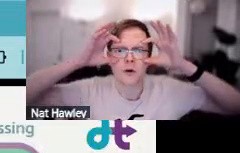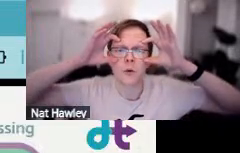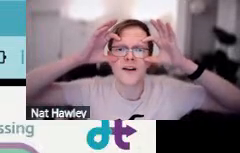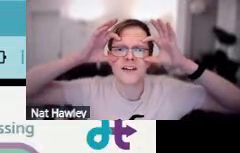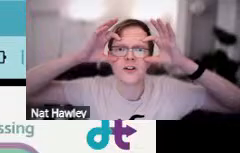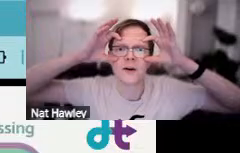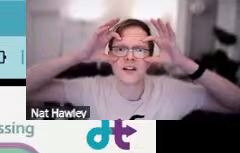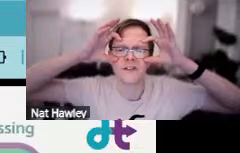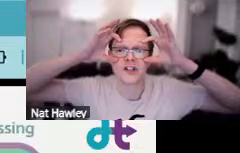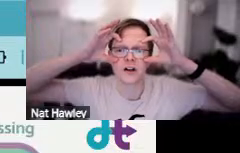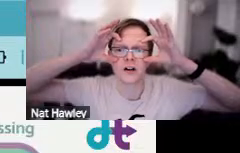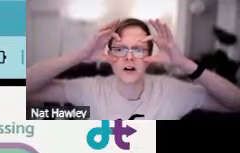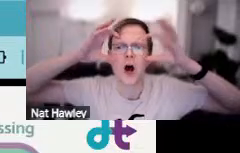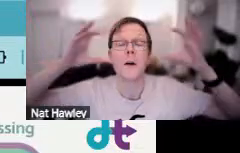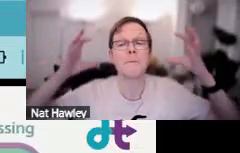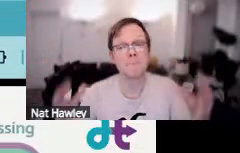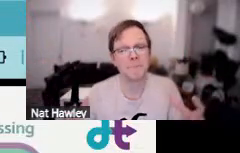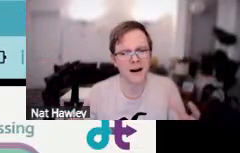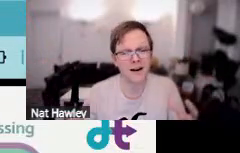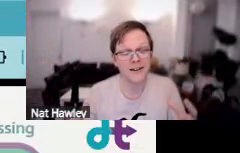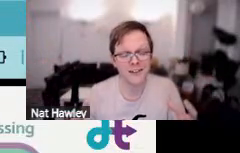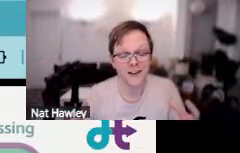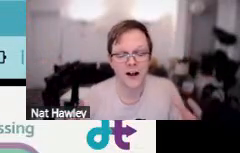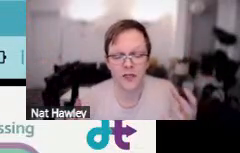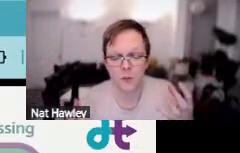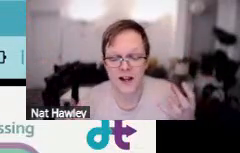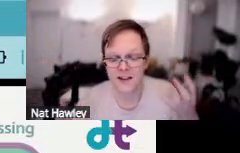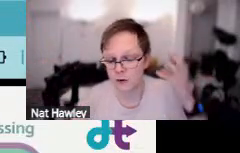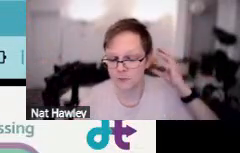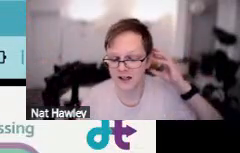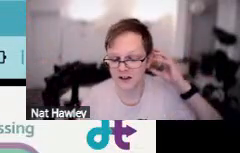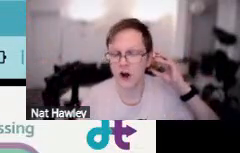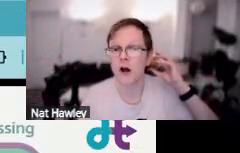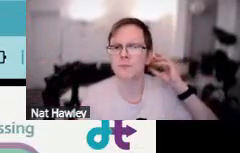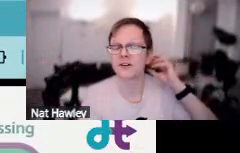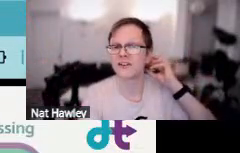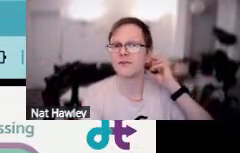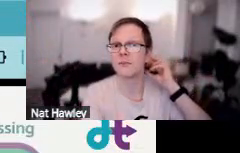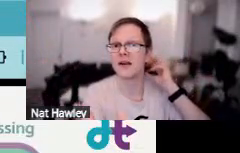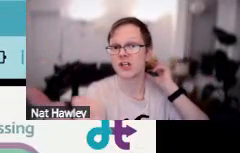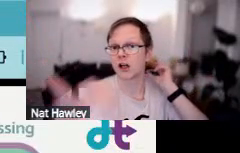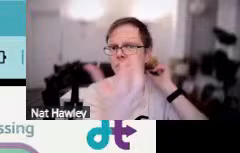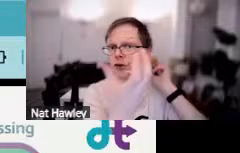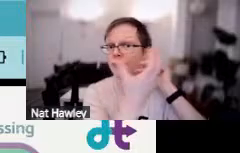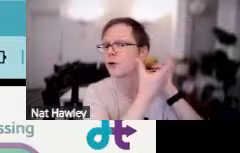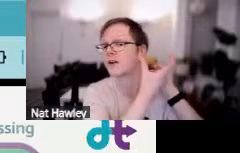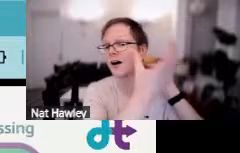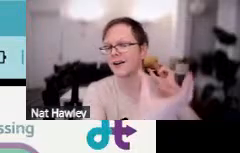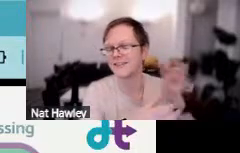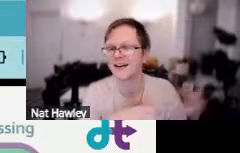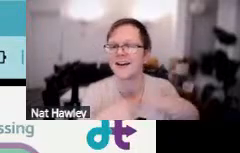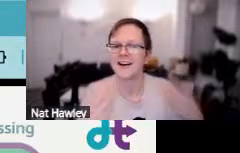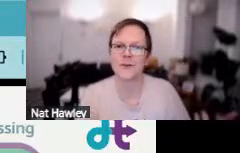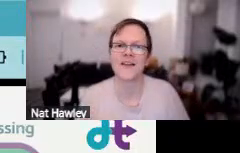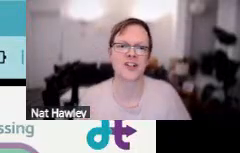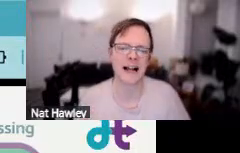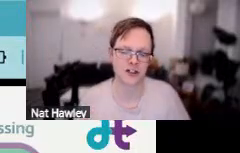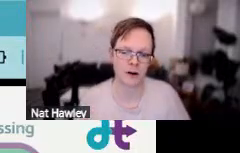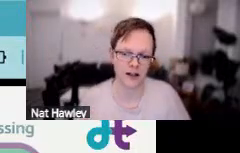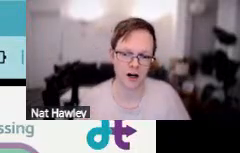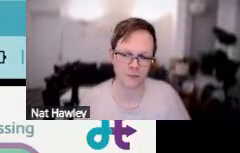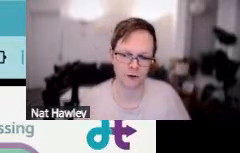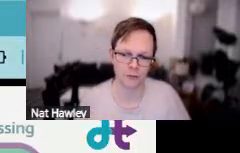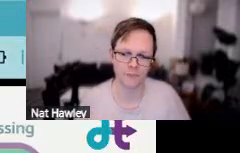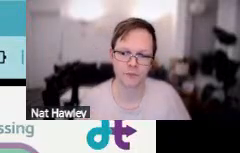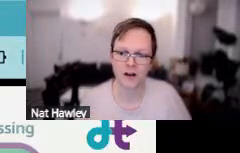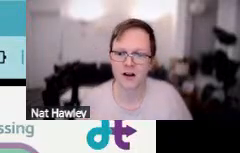be 20/20 vision, but the way that your brain interprets the information that goes through the eyes is where the challenge